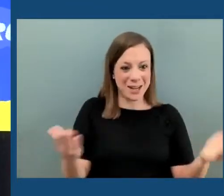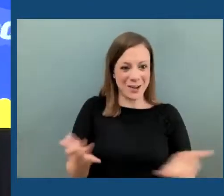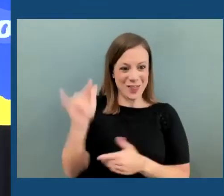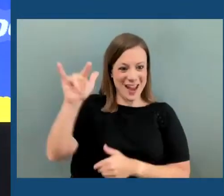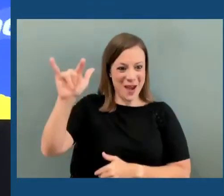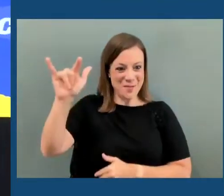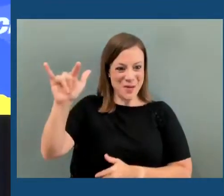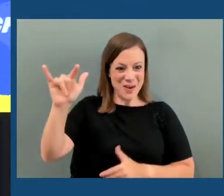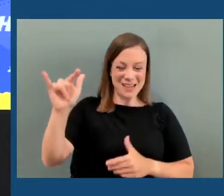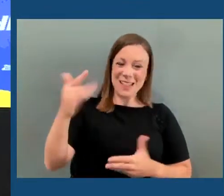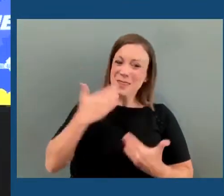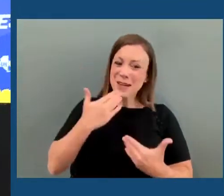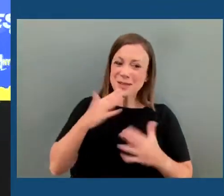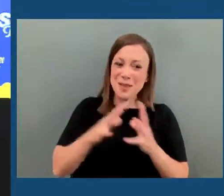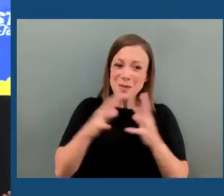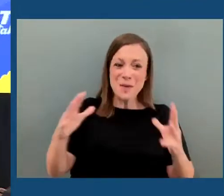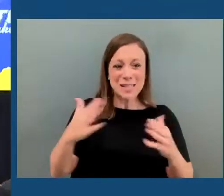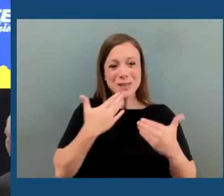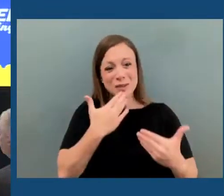Have a great day. Have a good weekend.